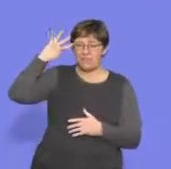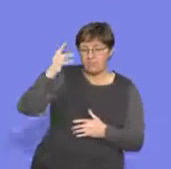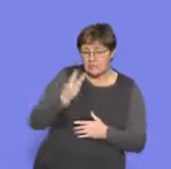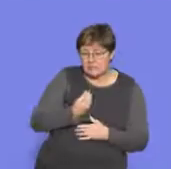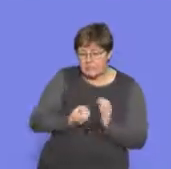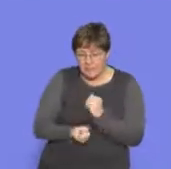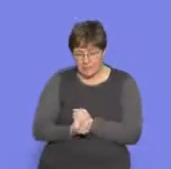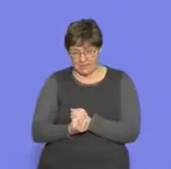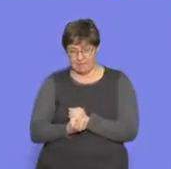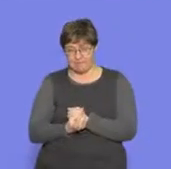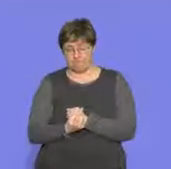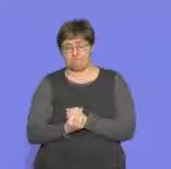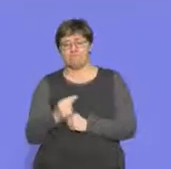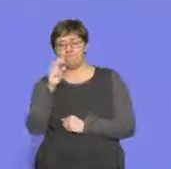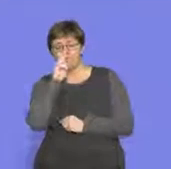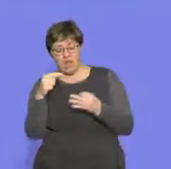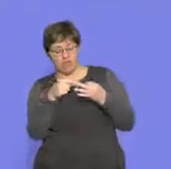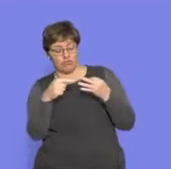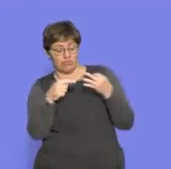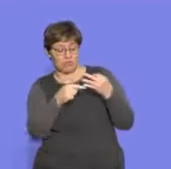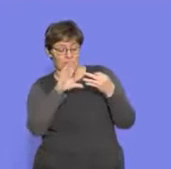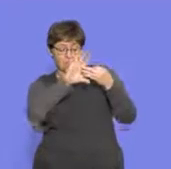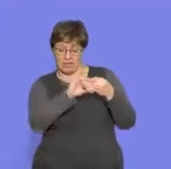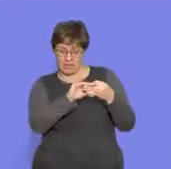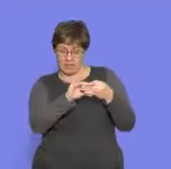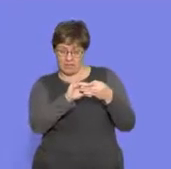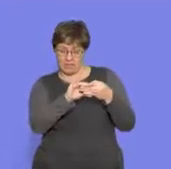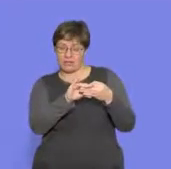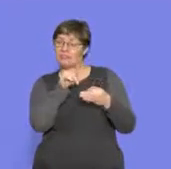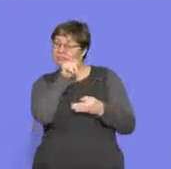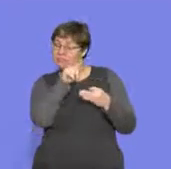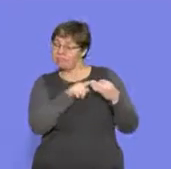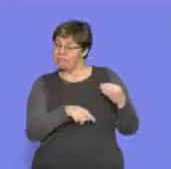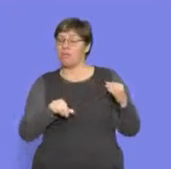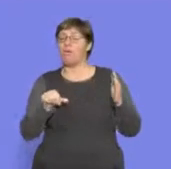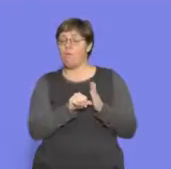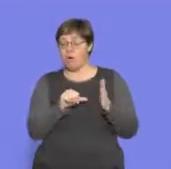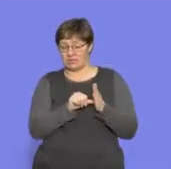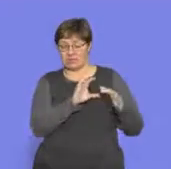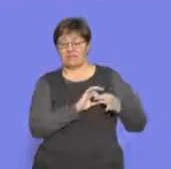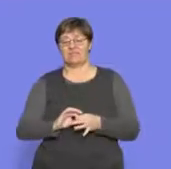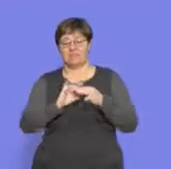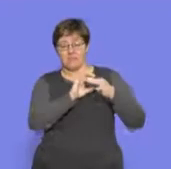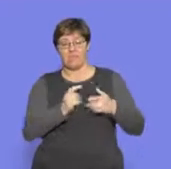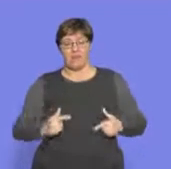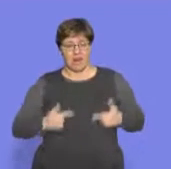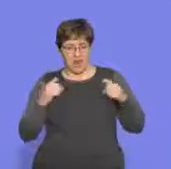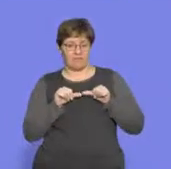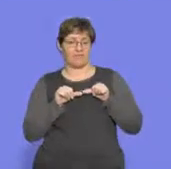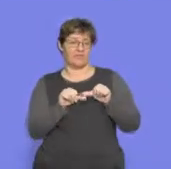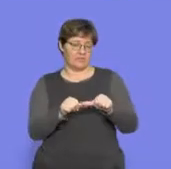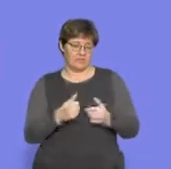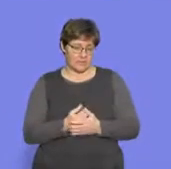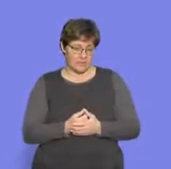photosynthesis. So if we were to look at the three components collectively, these are crucial collectively to the existence of life forms on